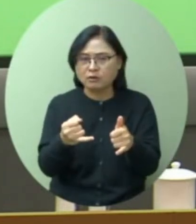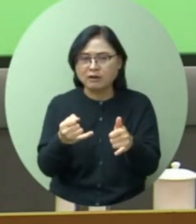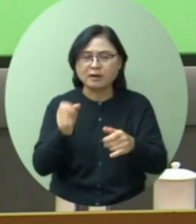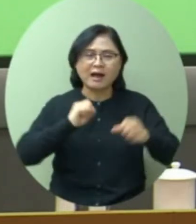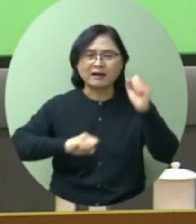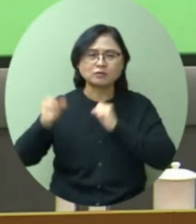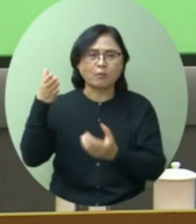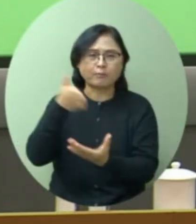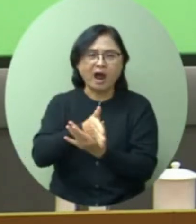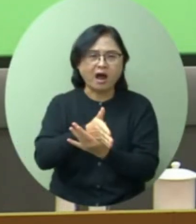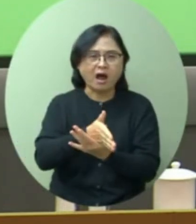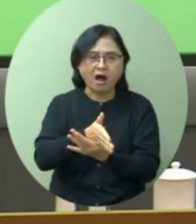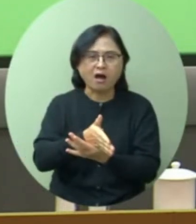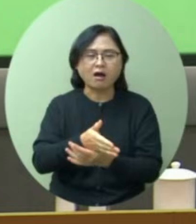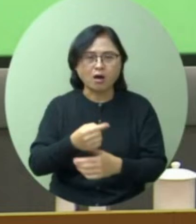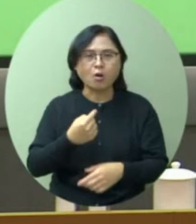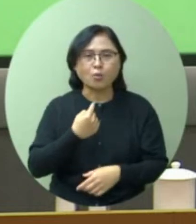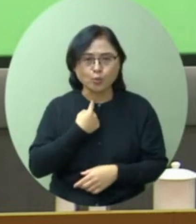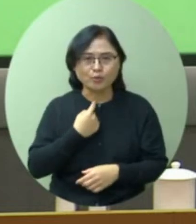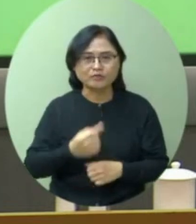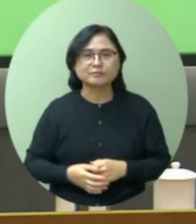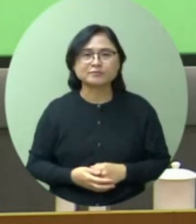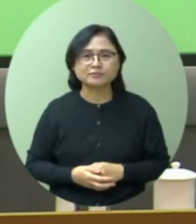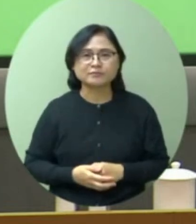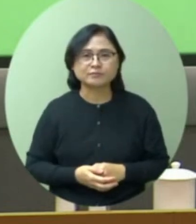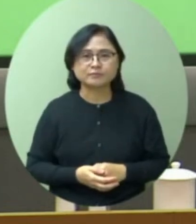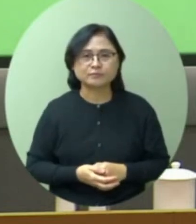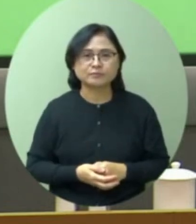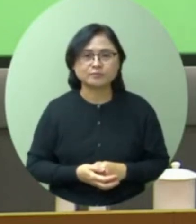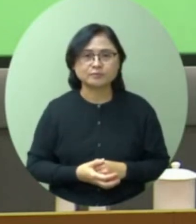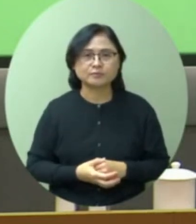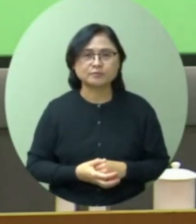so that it will take them